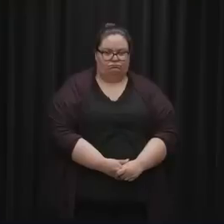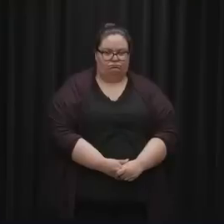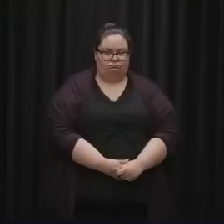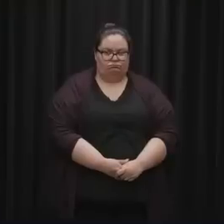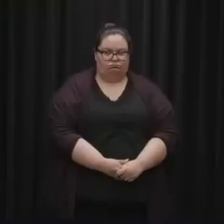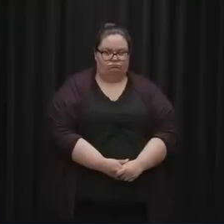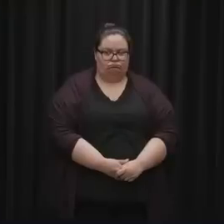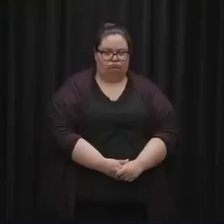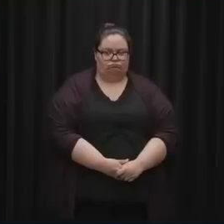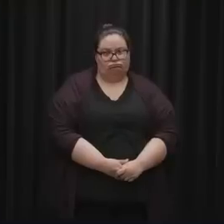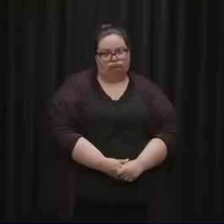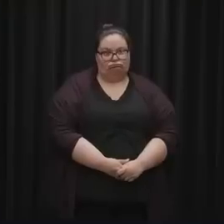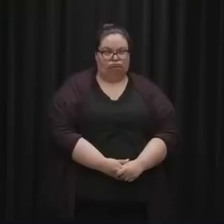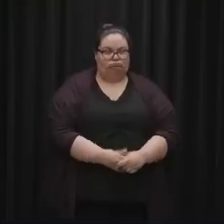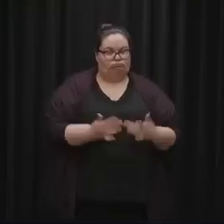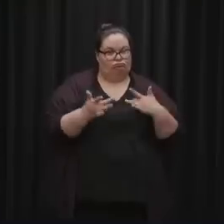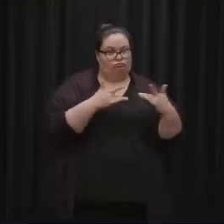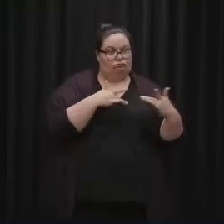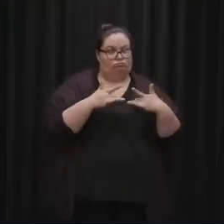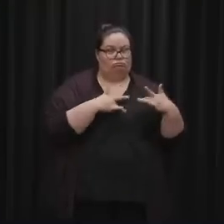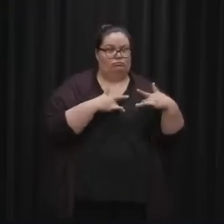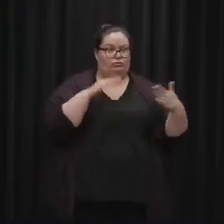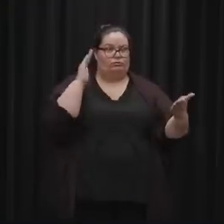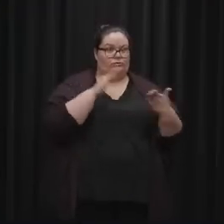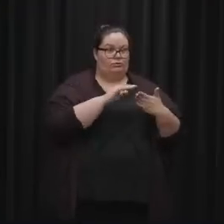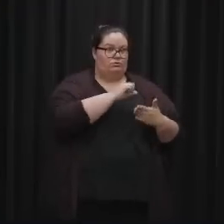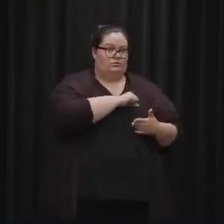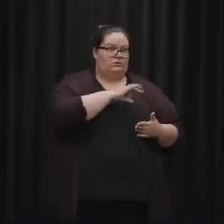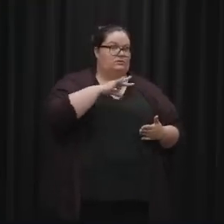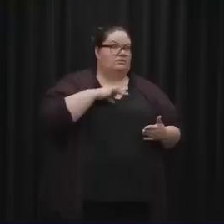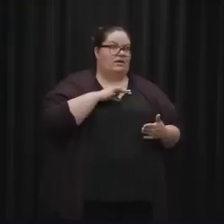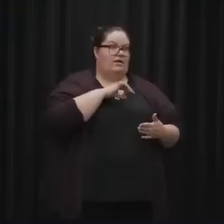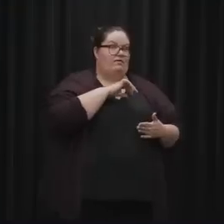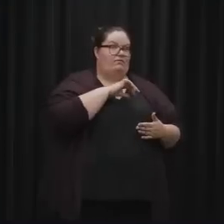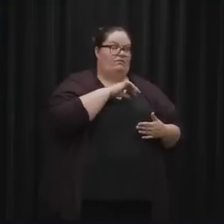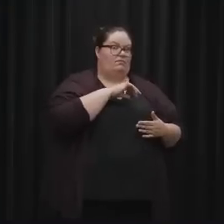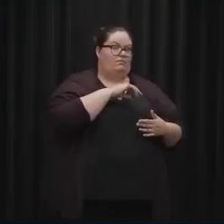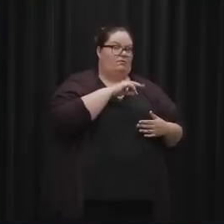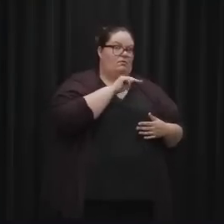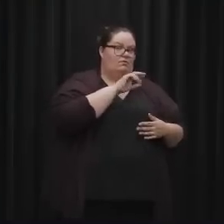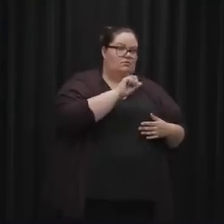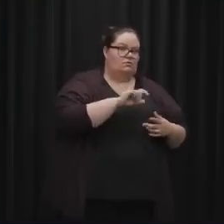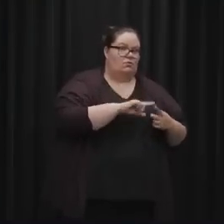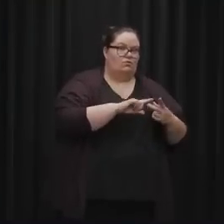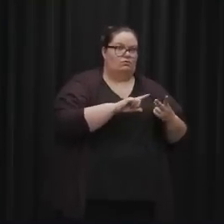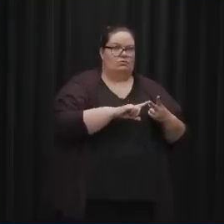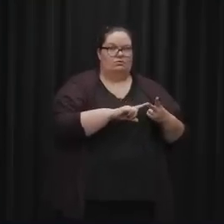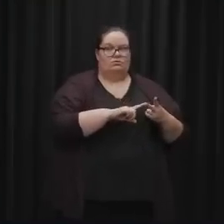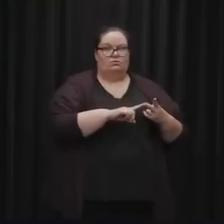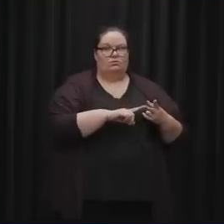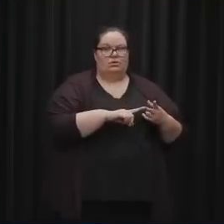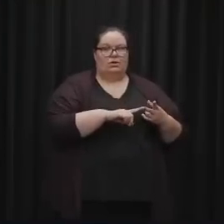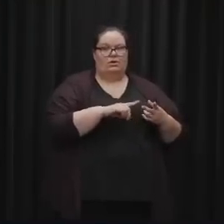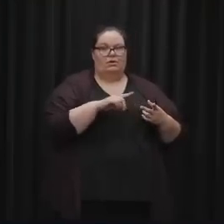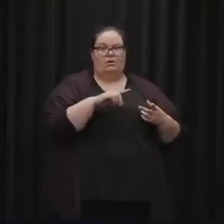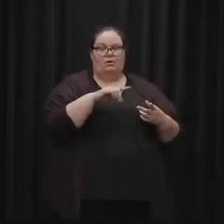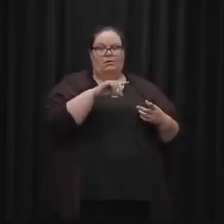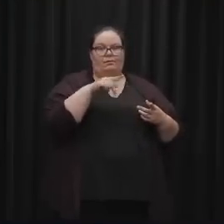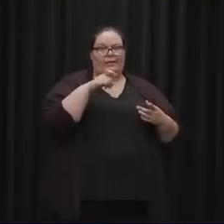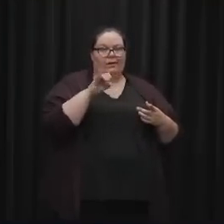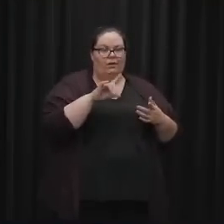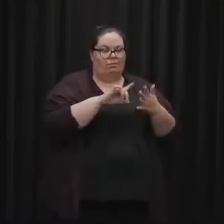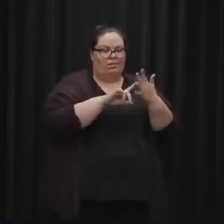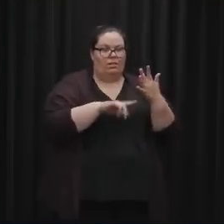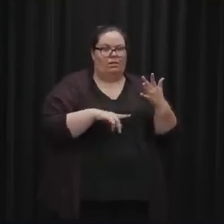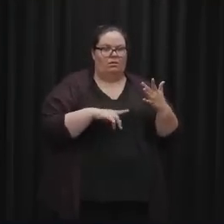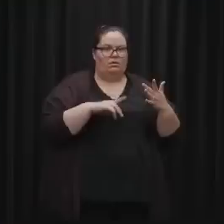Nova Scotia, for instance, to Quebec and the main entry points? You once talked about concerns about the Halifax airport.